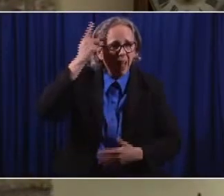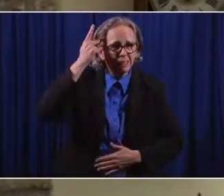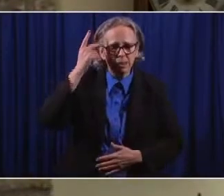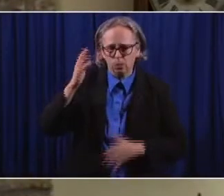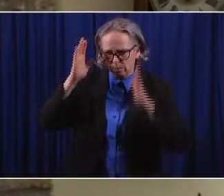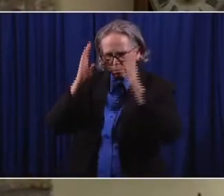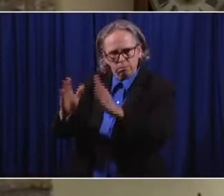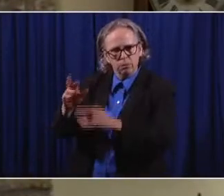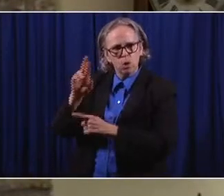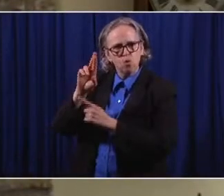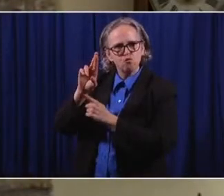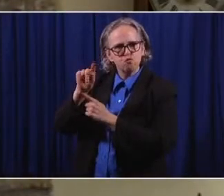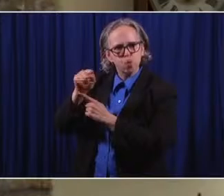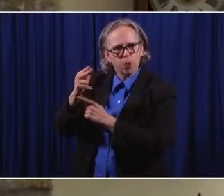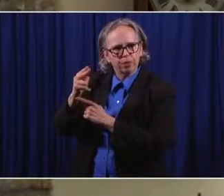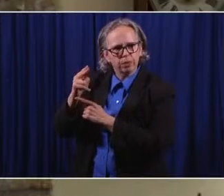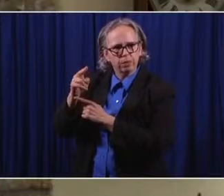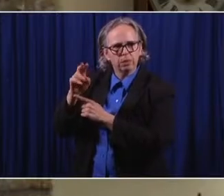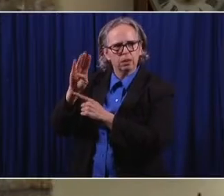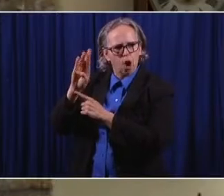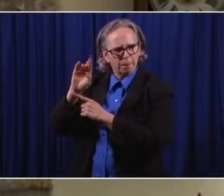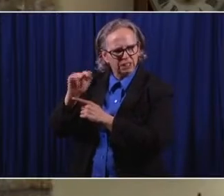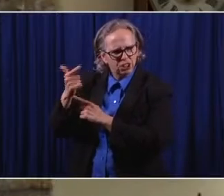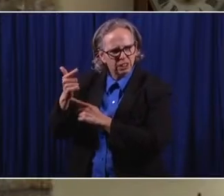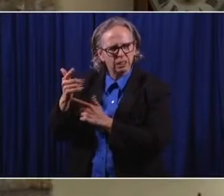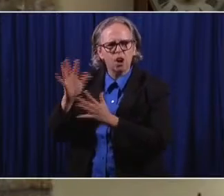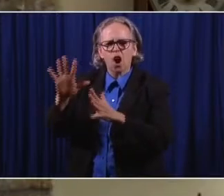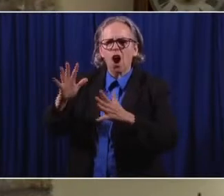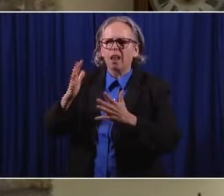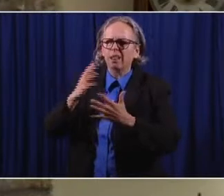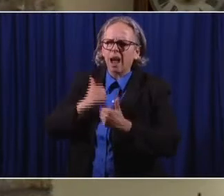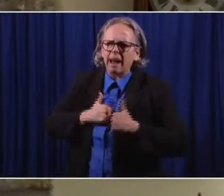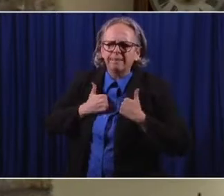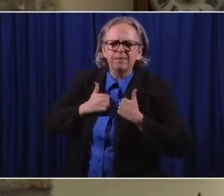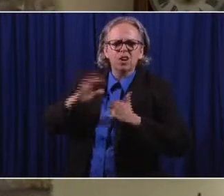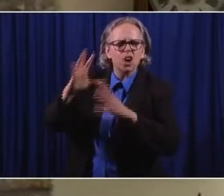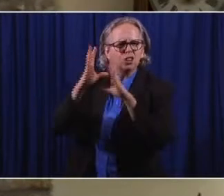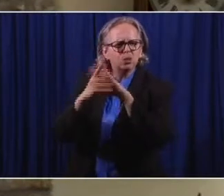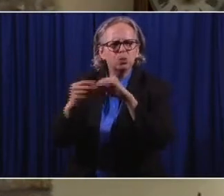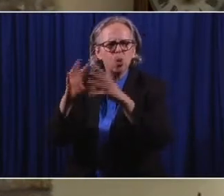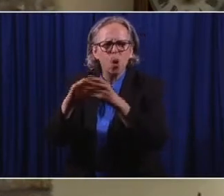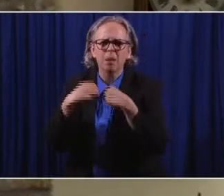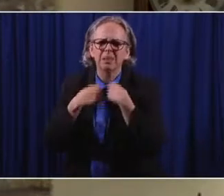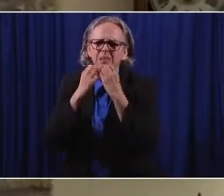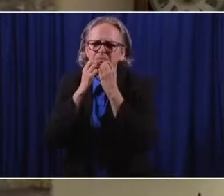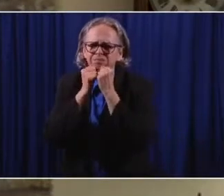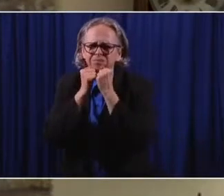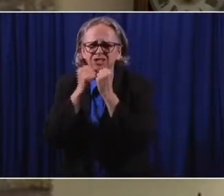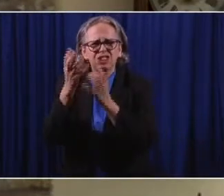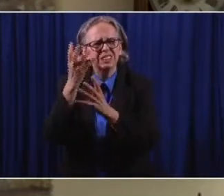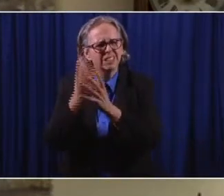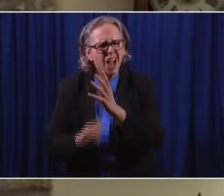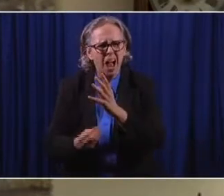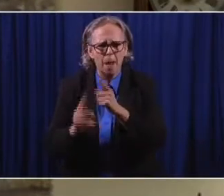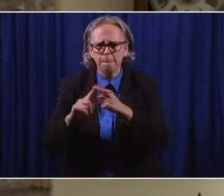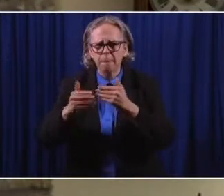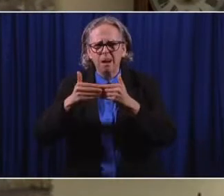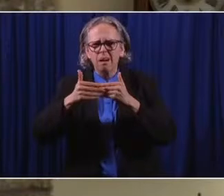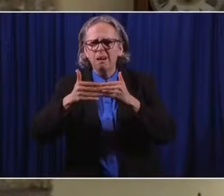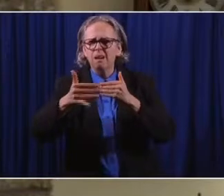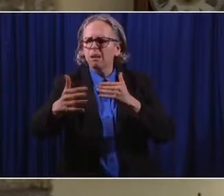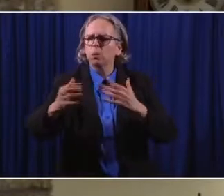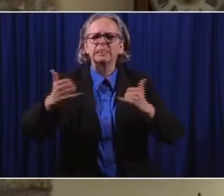inspiration. And she continued to inspire people as she fought different health